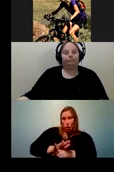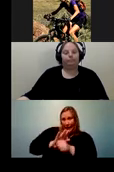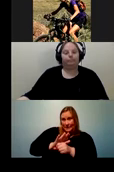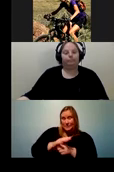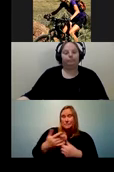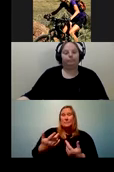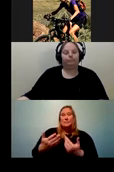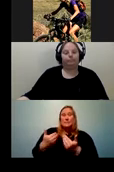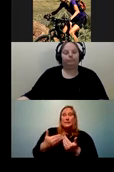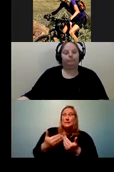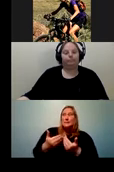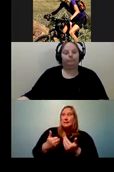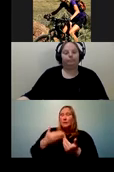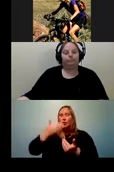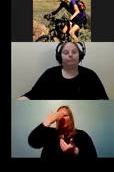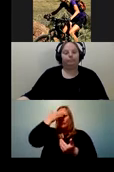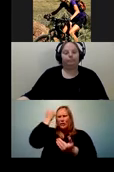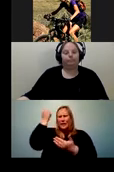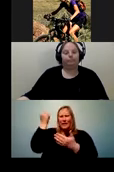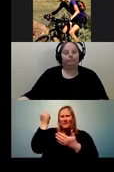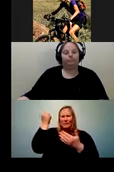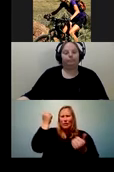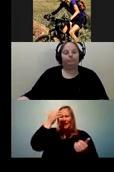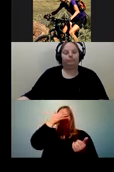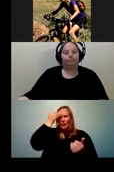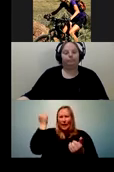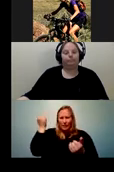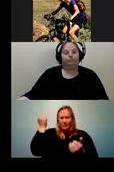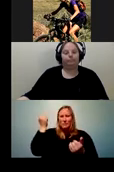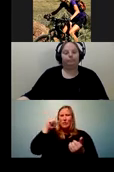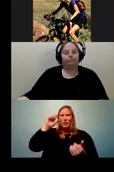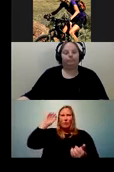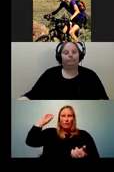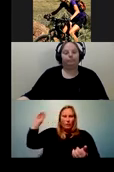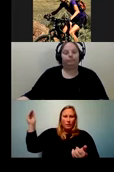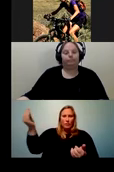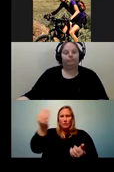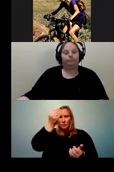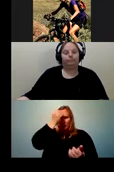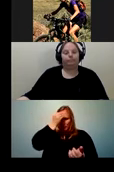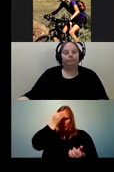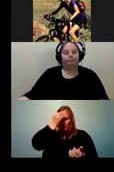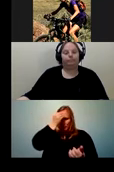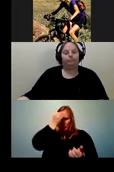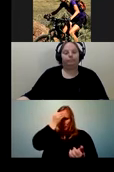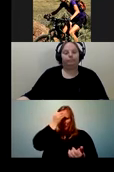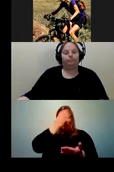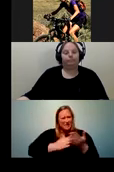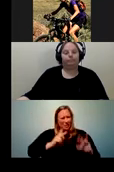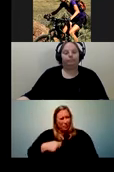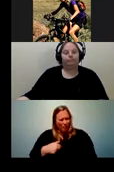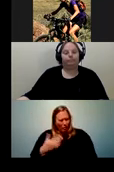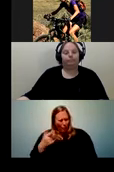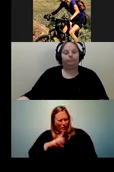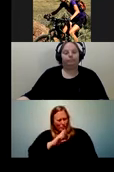is to kind of forget these things, right? So we're bringing them back. And some of you are like, I can't believe she's even talking about that. That's so basic.